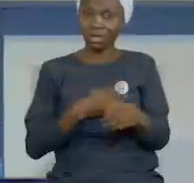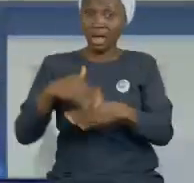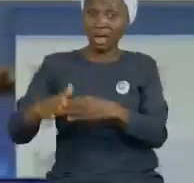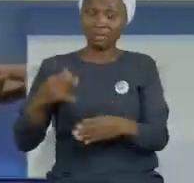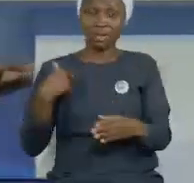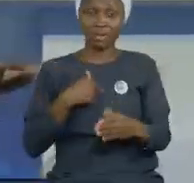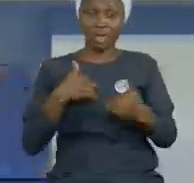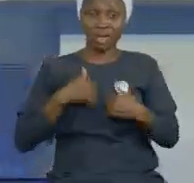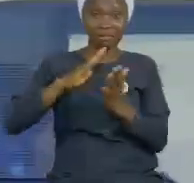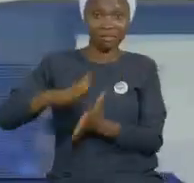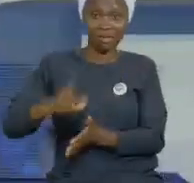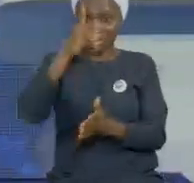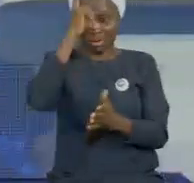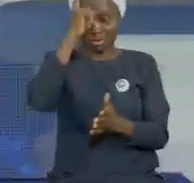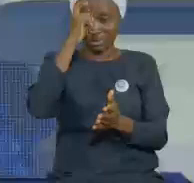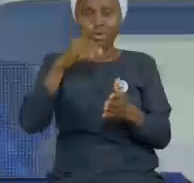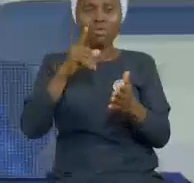Egypt, what are we going to do now?